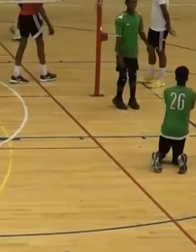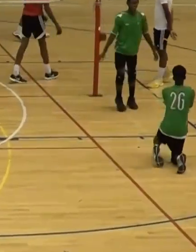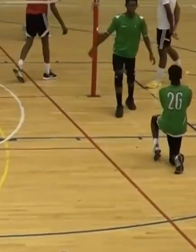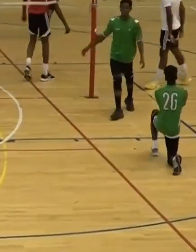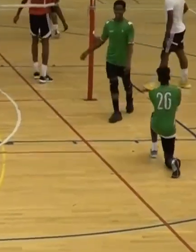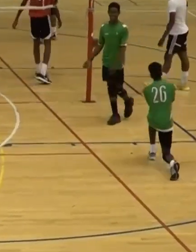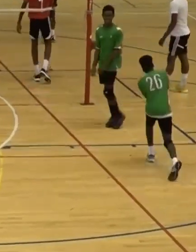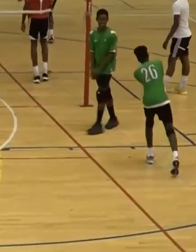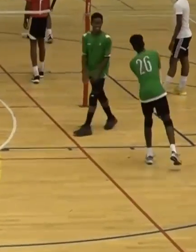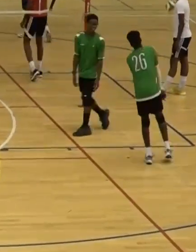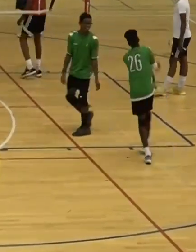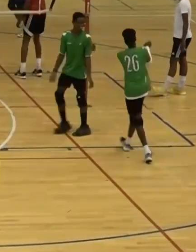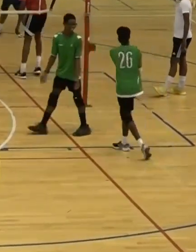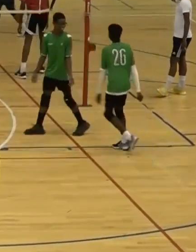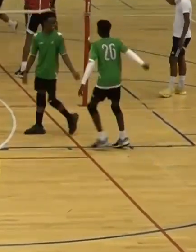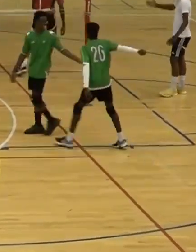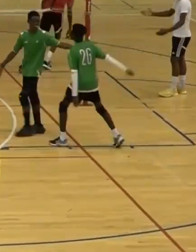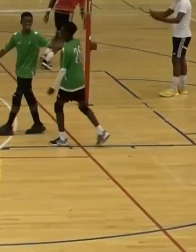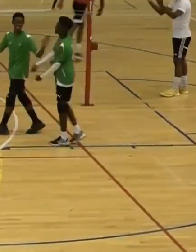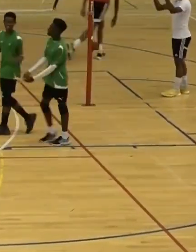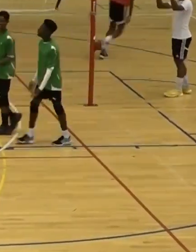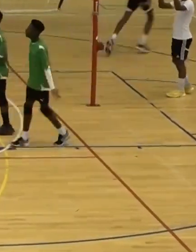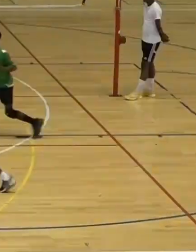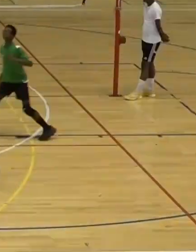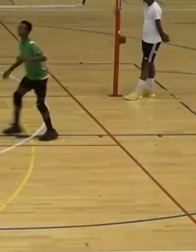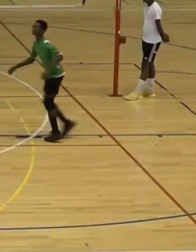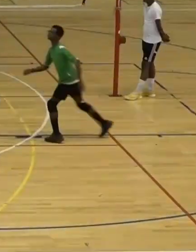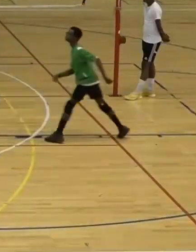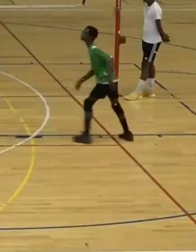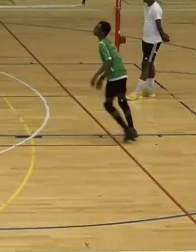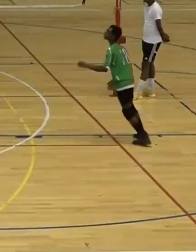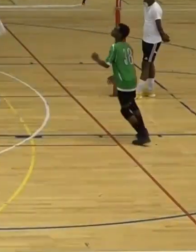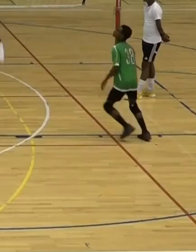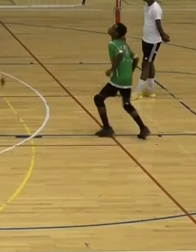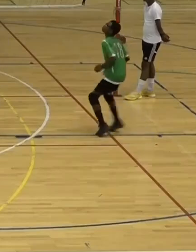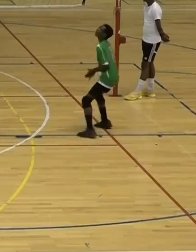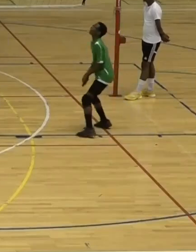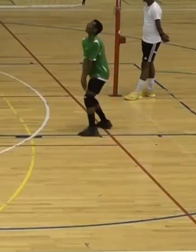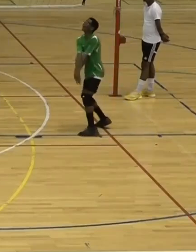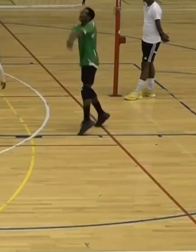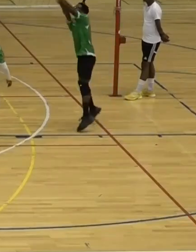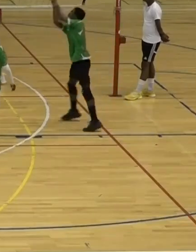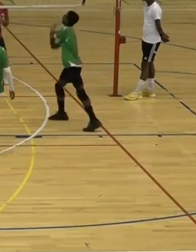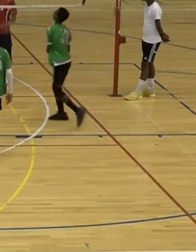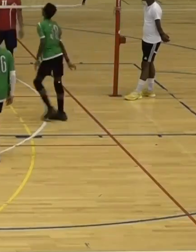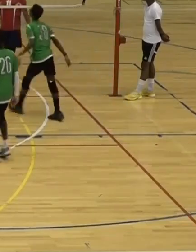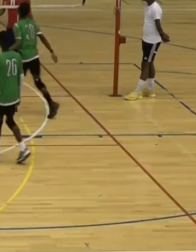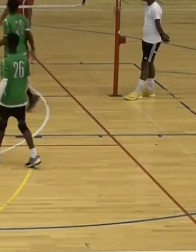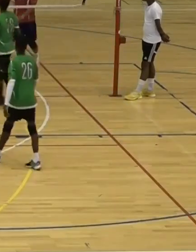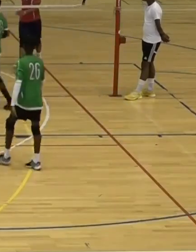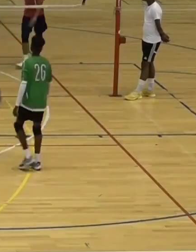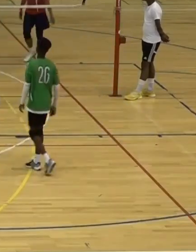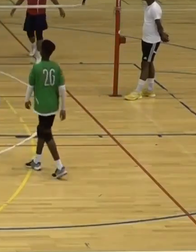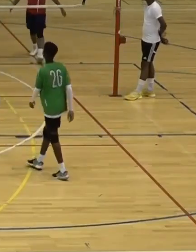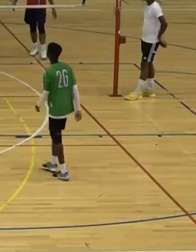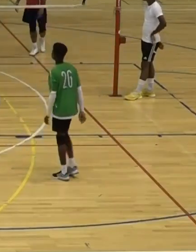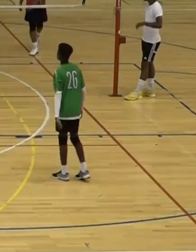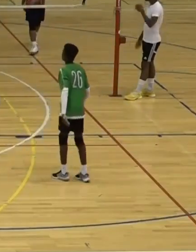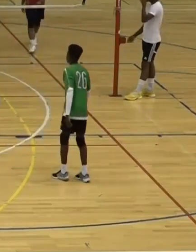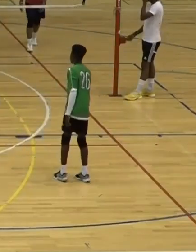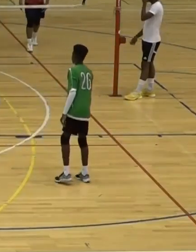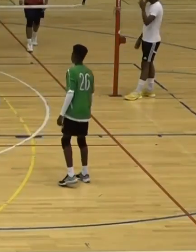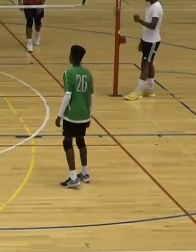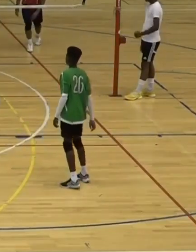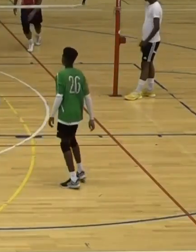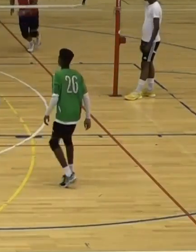Clark lunging. No dividends there. QC won the first set, 25-12. They already look ready for the